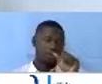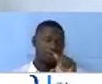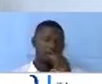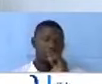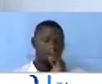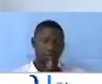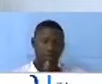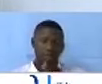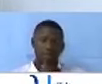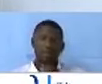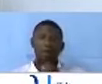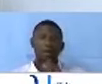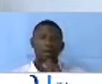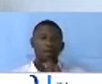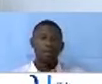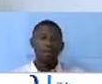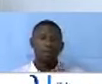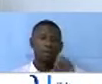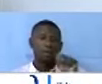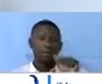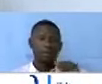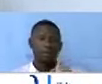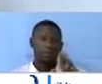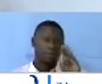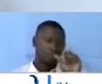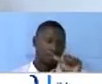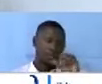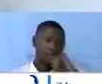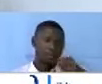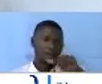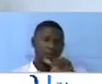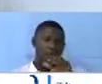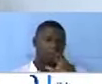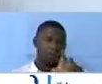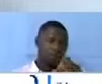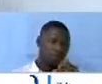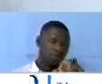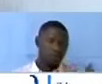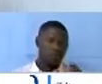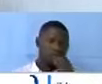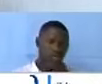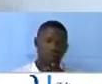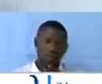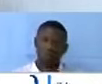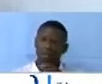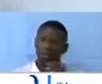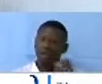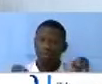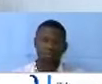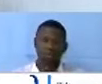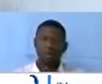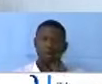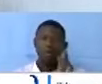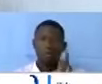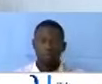Diallo, Bamba Dinka Bimwa, Bobu Amutfa. Why Bamba Dinka Munna Am NIA?